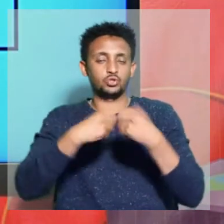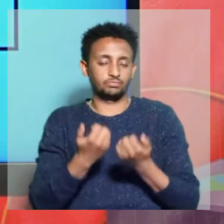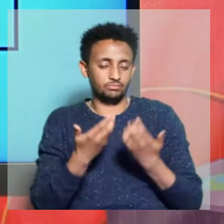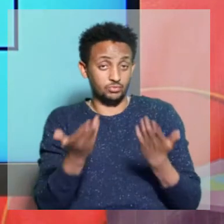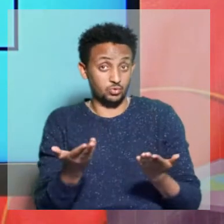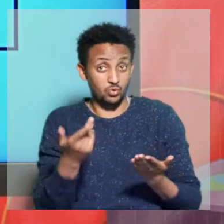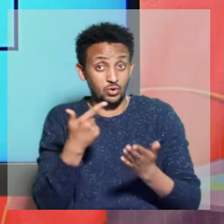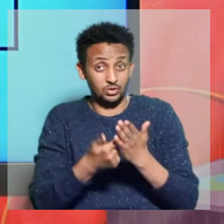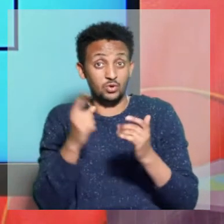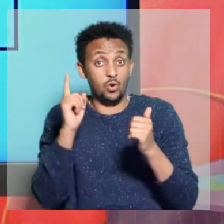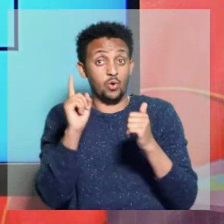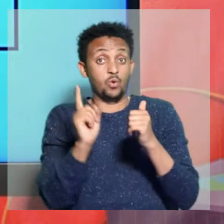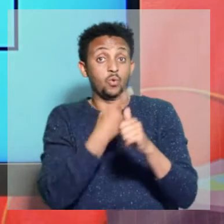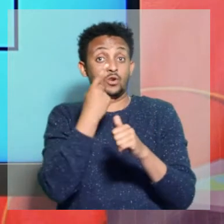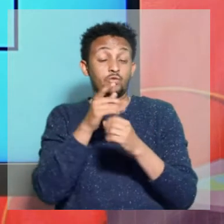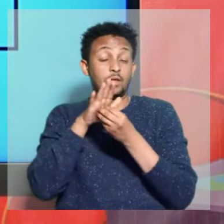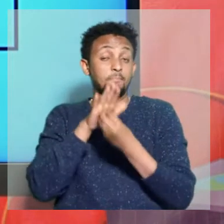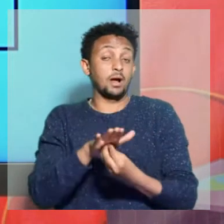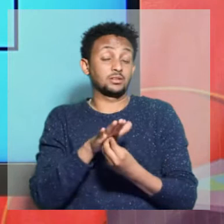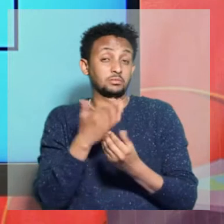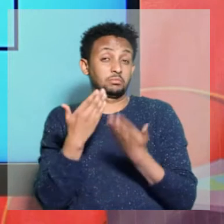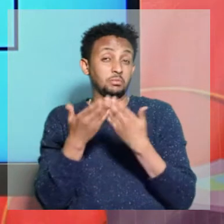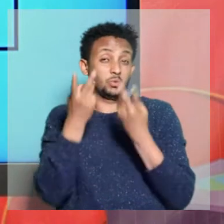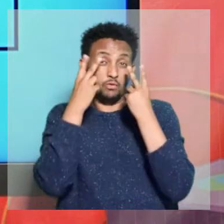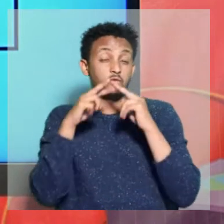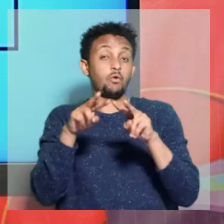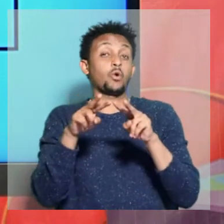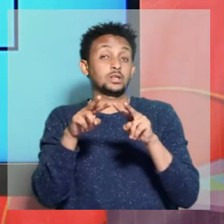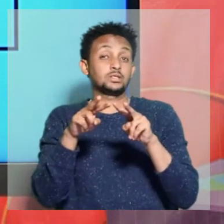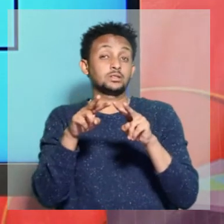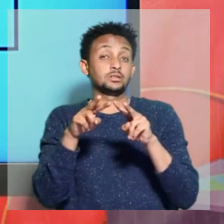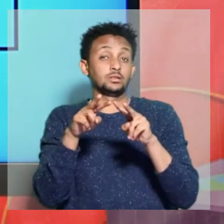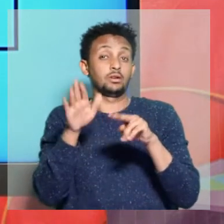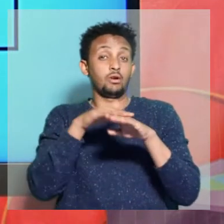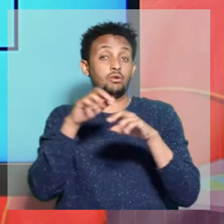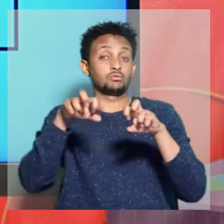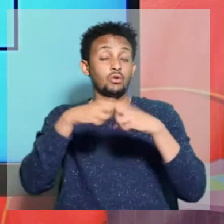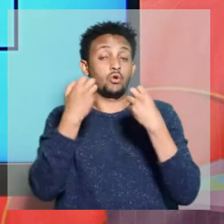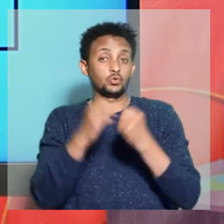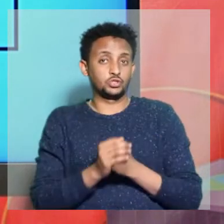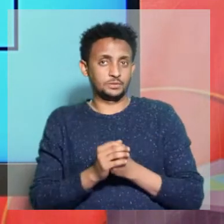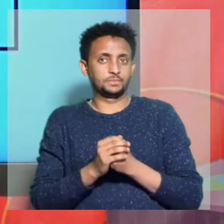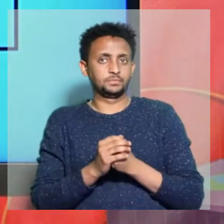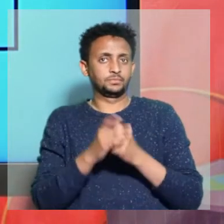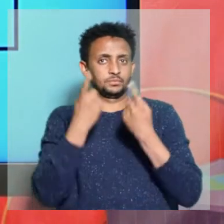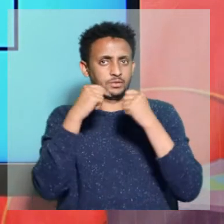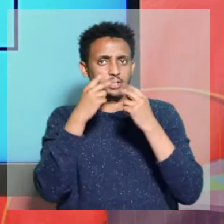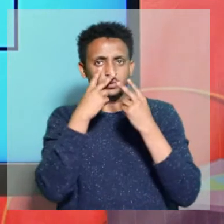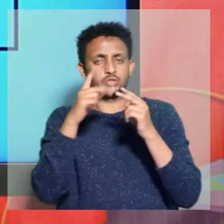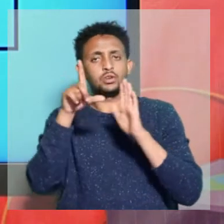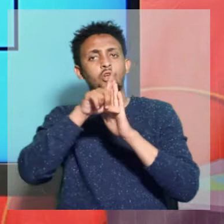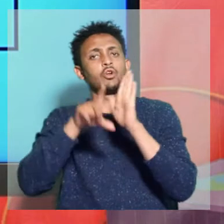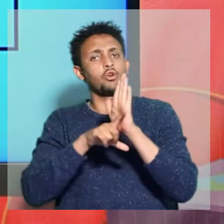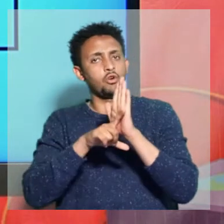this is one of the impacts. We mainly focus on the collision, and we'll try to see about the law